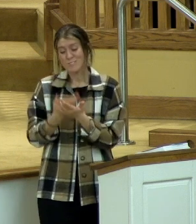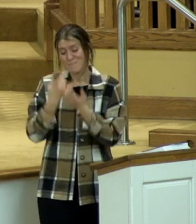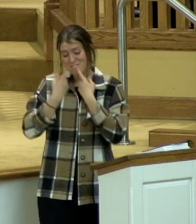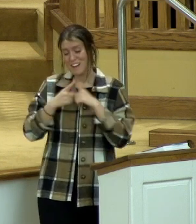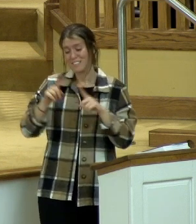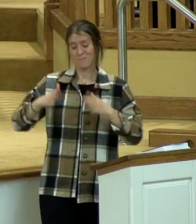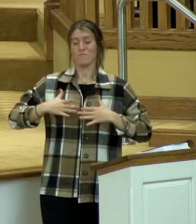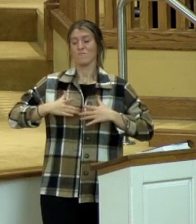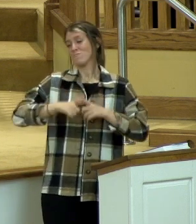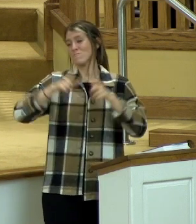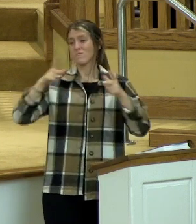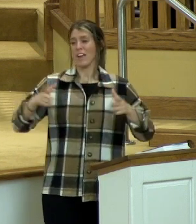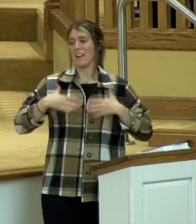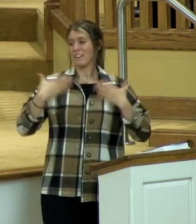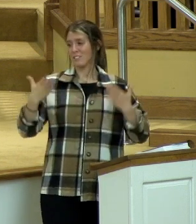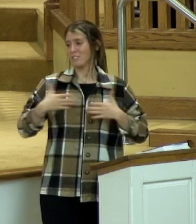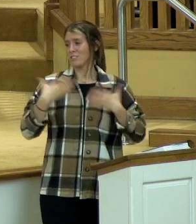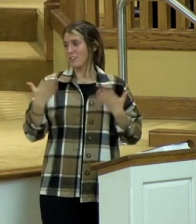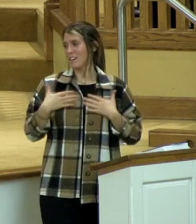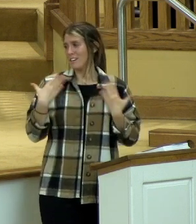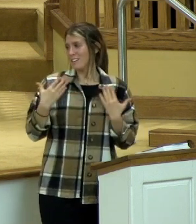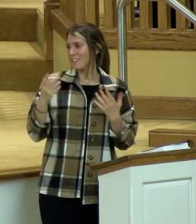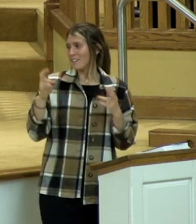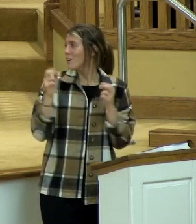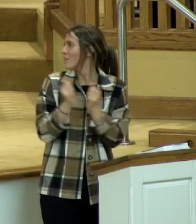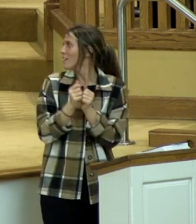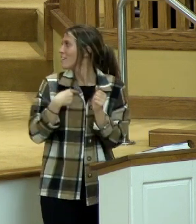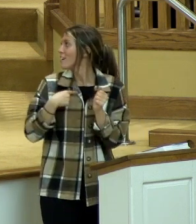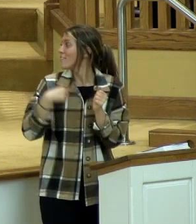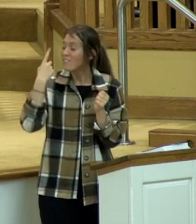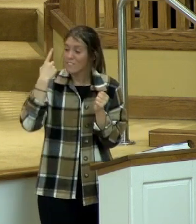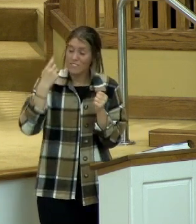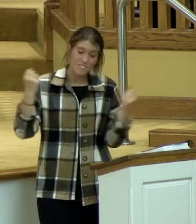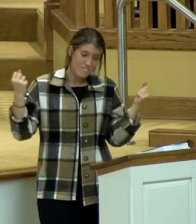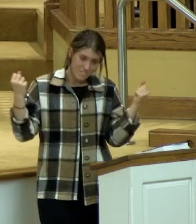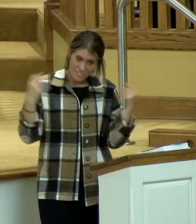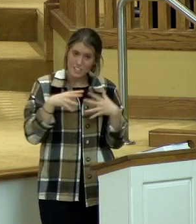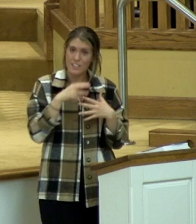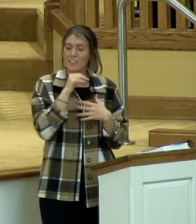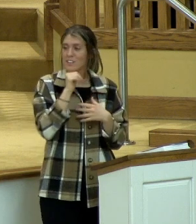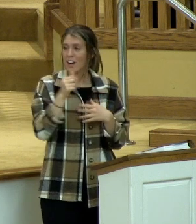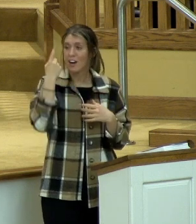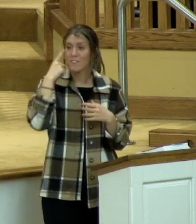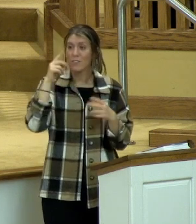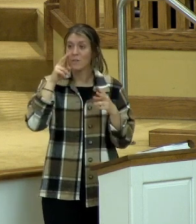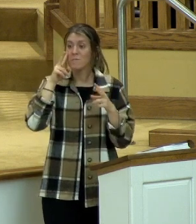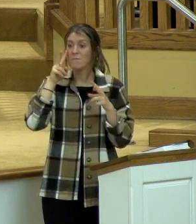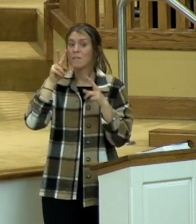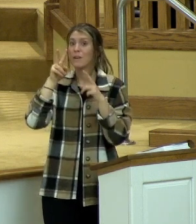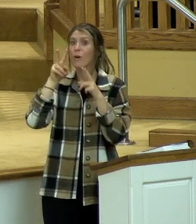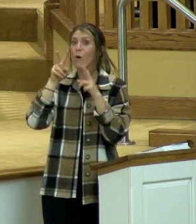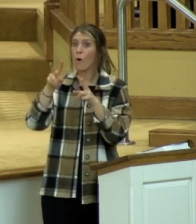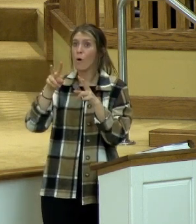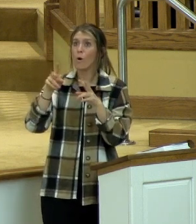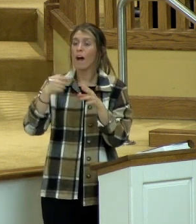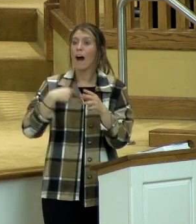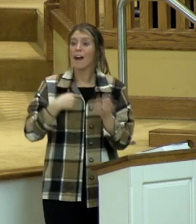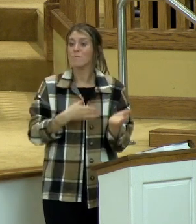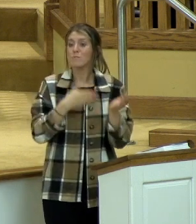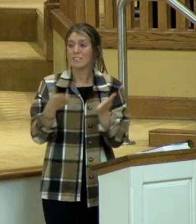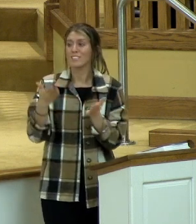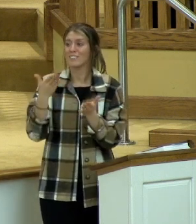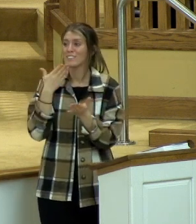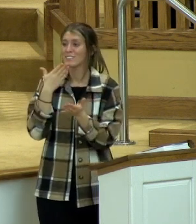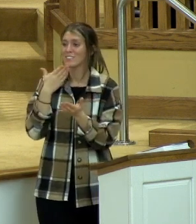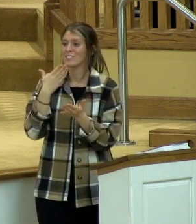joy. All right, all you kids that used to be in the church program, quote it with me. Here we go. Fear not, for behold, help me now.